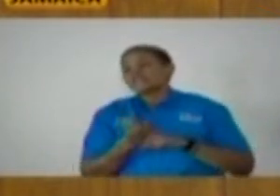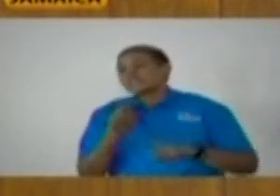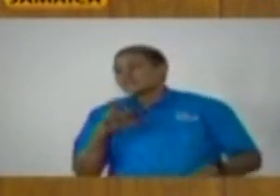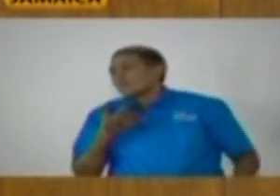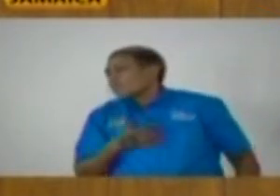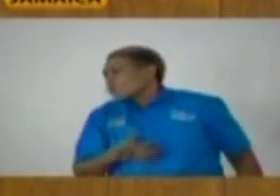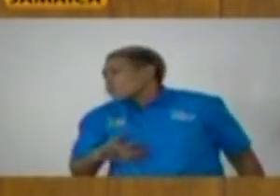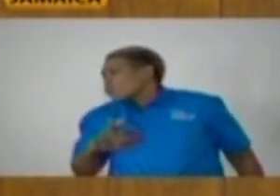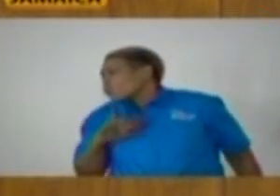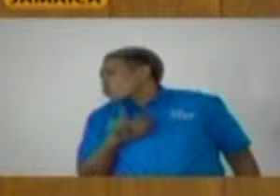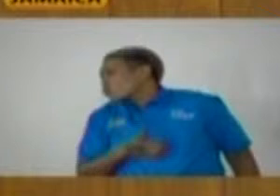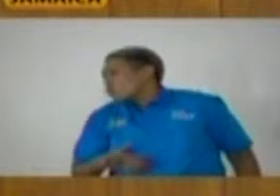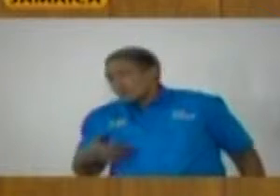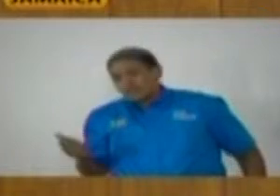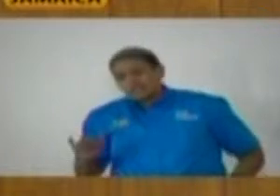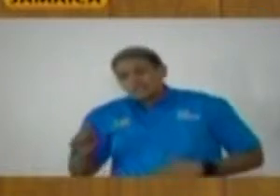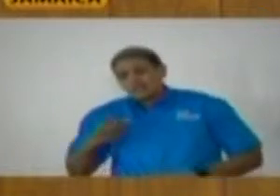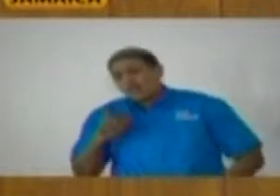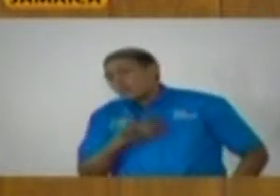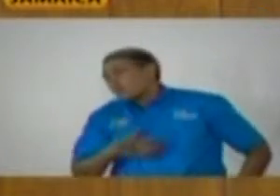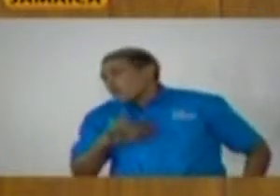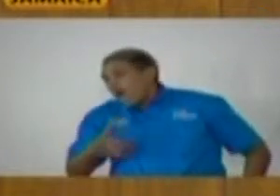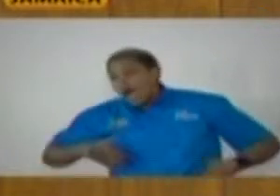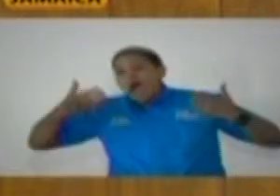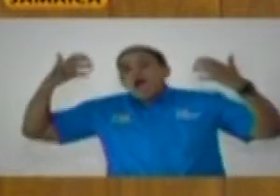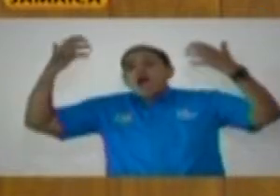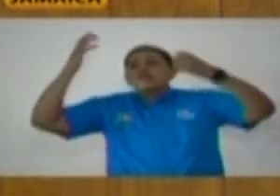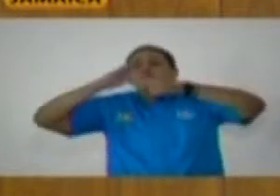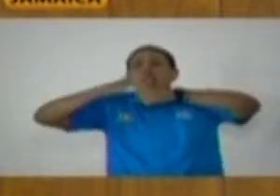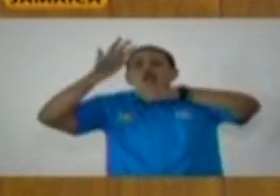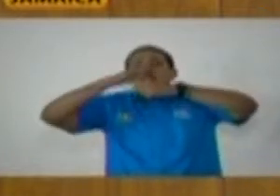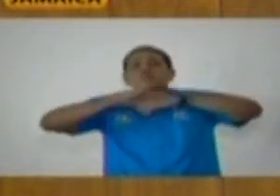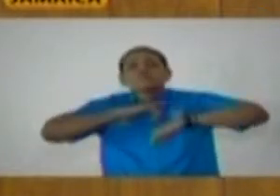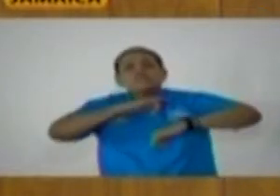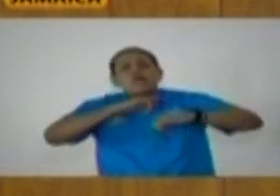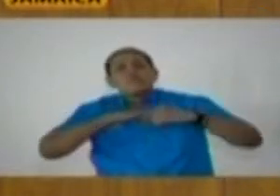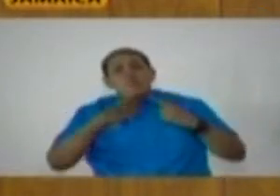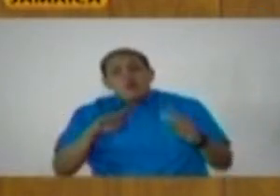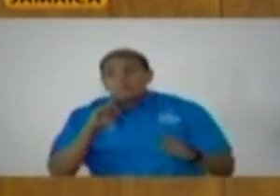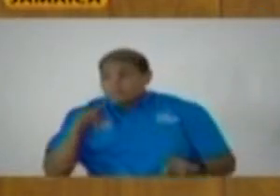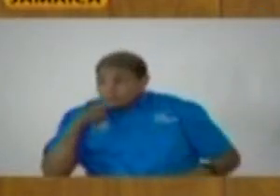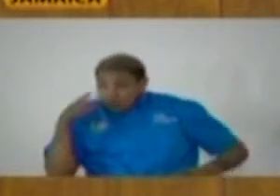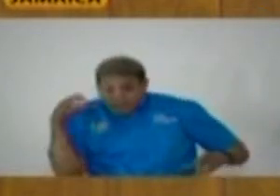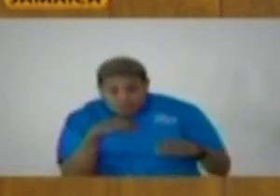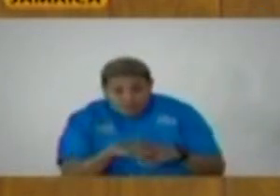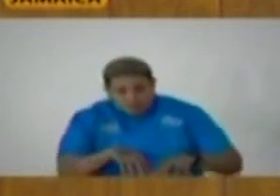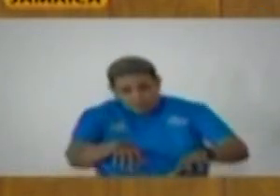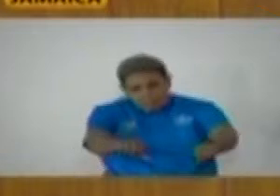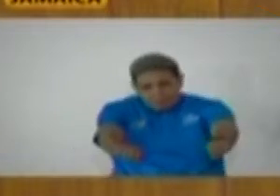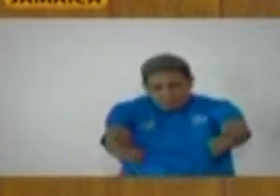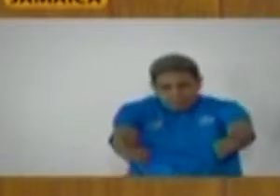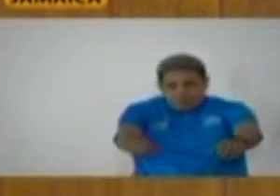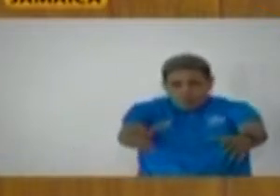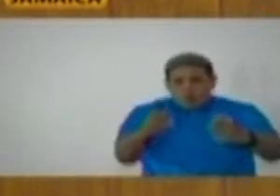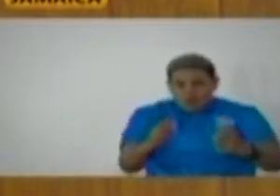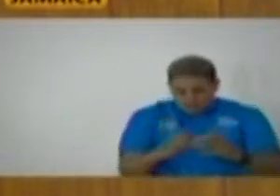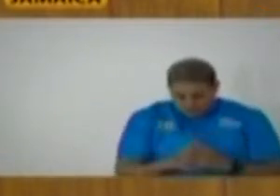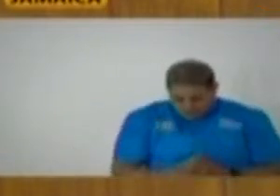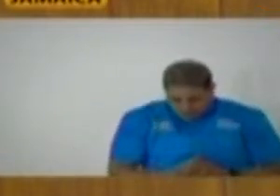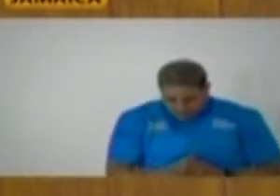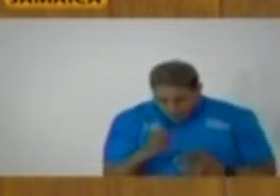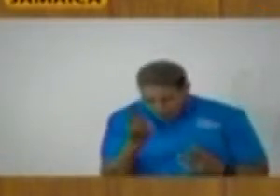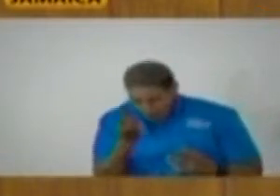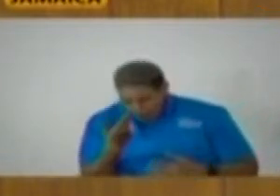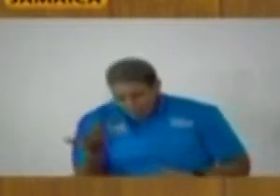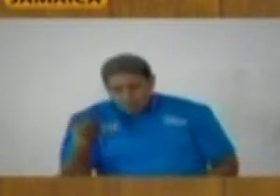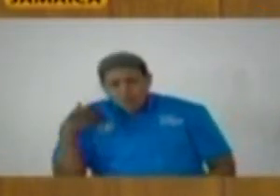repulsed and we are as angry about what took place, and we want those perpetrators to be brought to justice. The only thing we